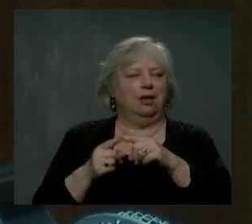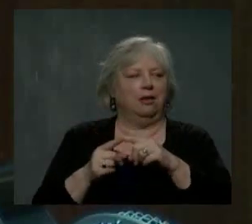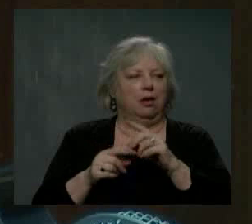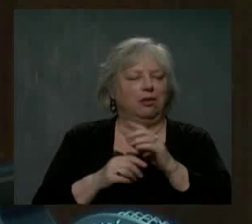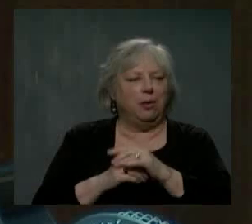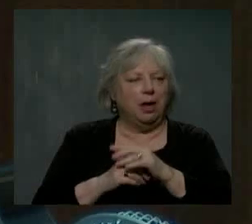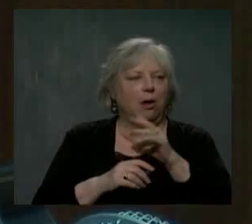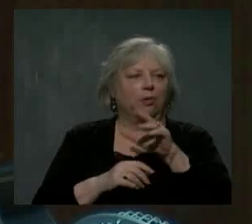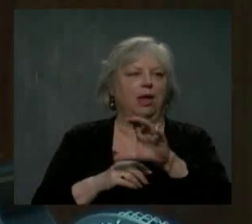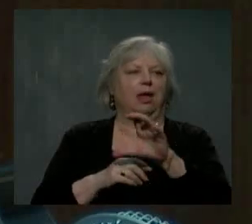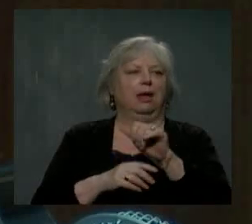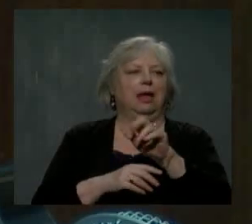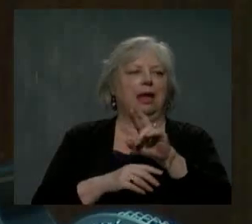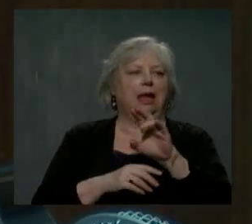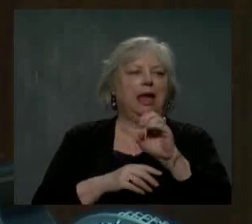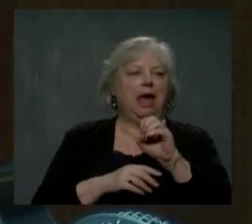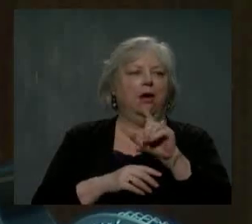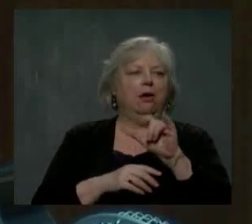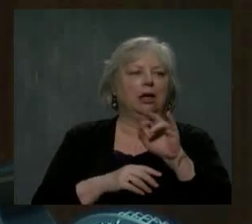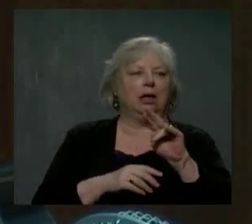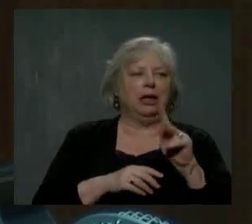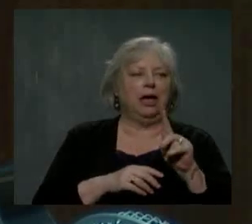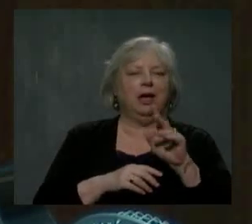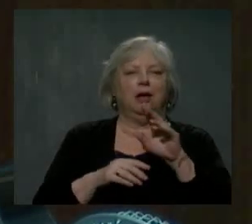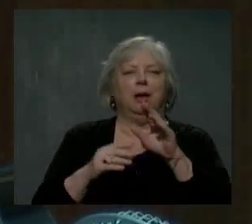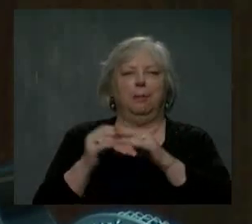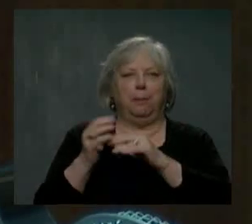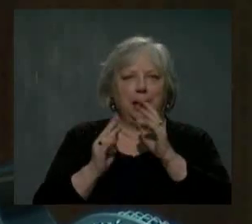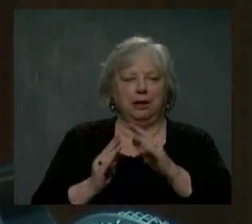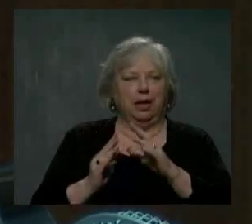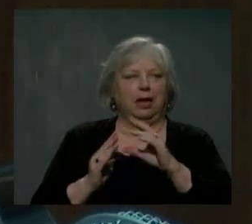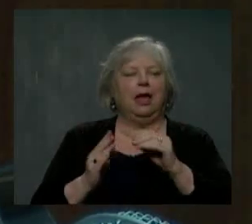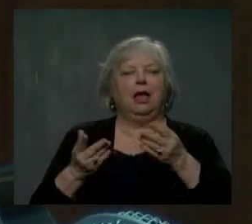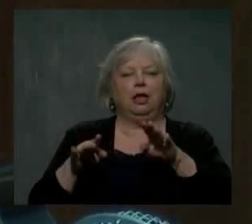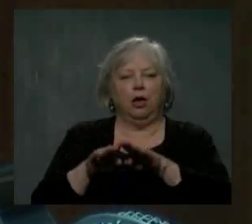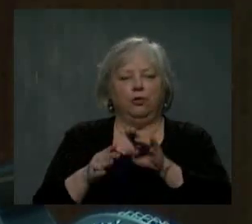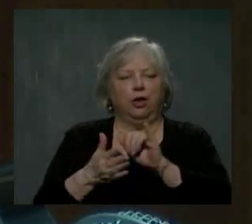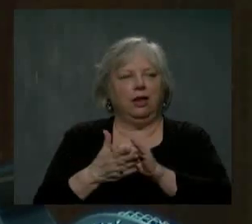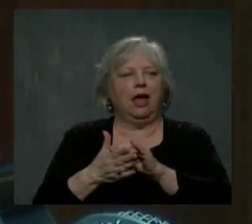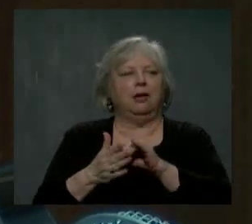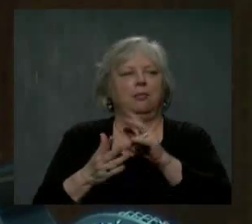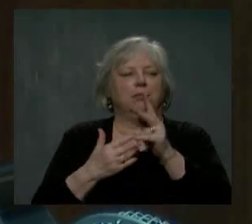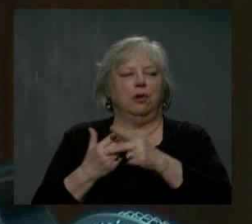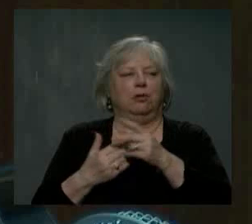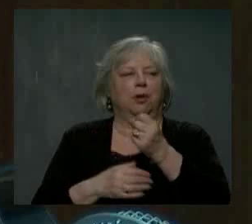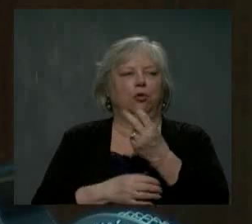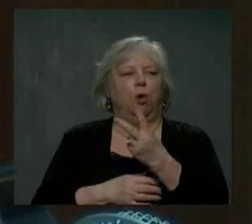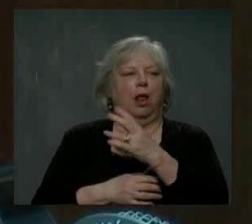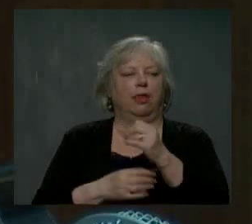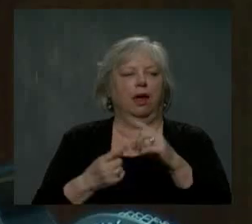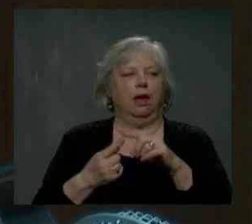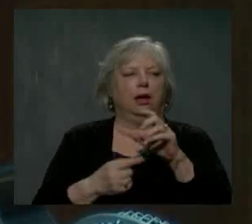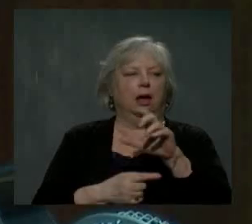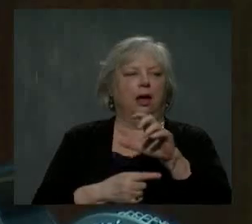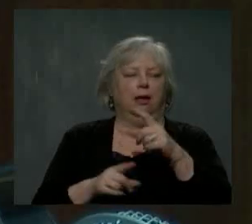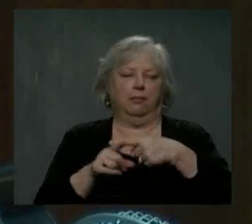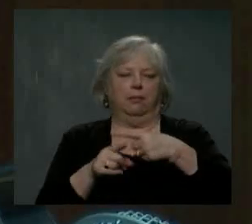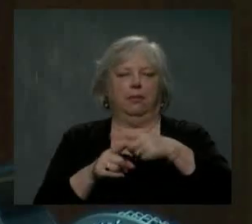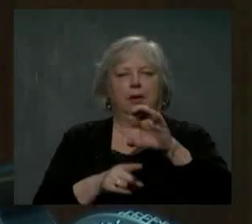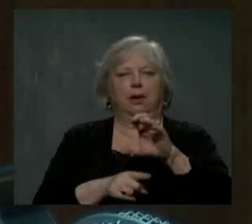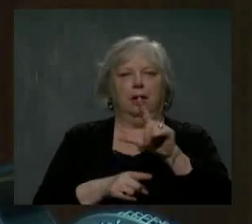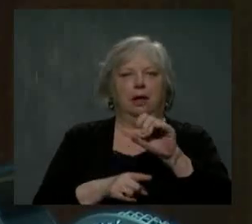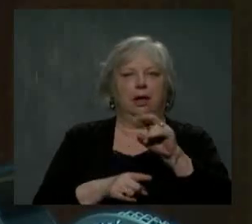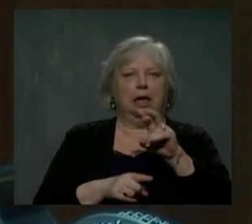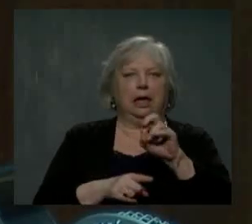building being the CareLink closing that program at 12th and Cleveland. And I wanted to let the public